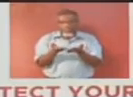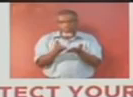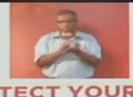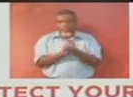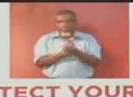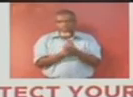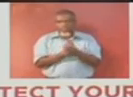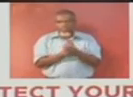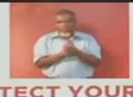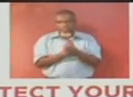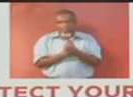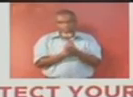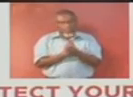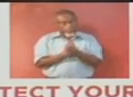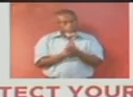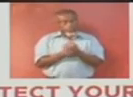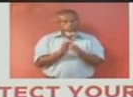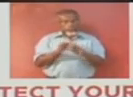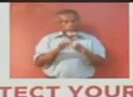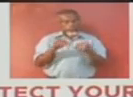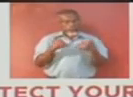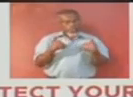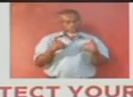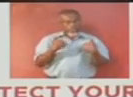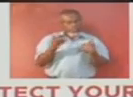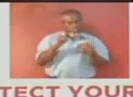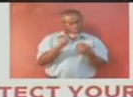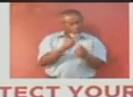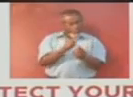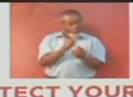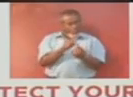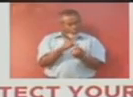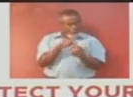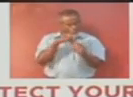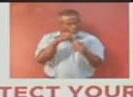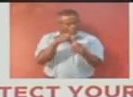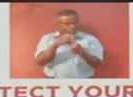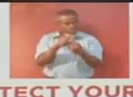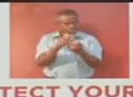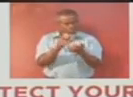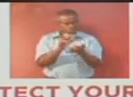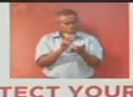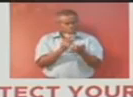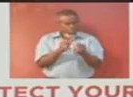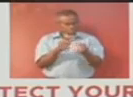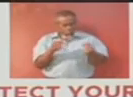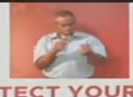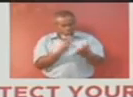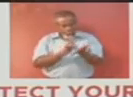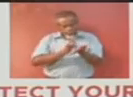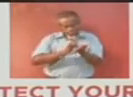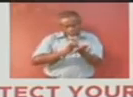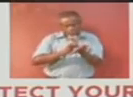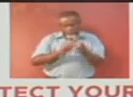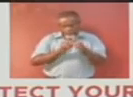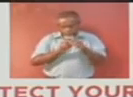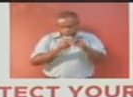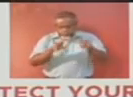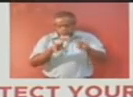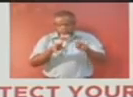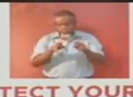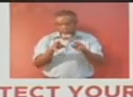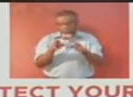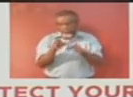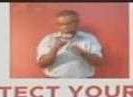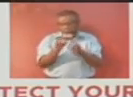antiviral therapy that is utilized for the treatment of COVID-19. There is general supportive care, and there are certain other